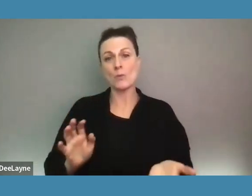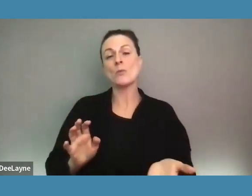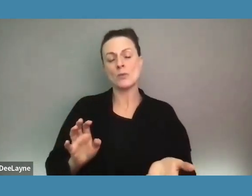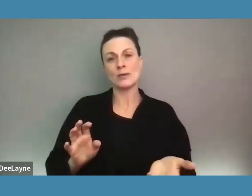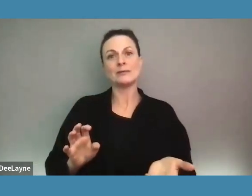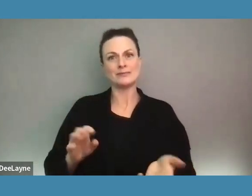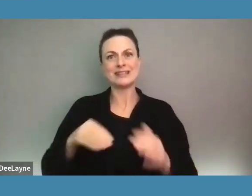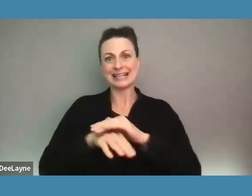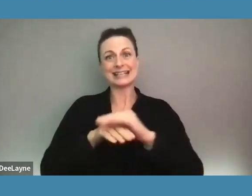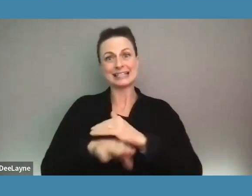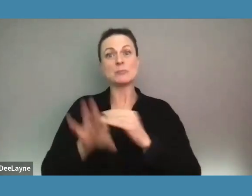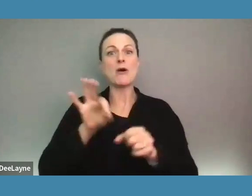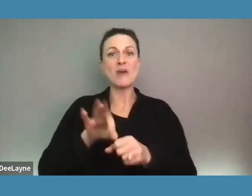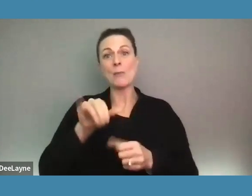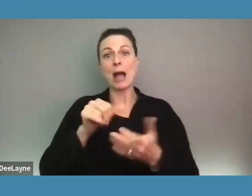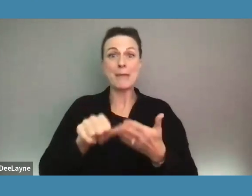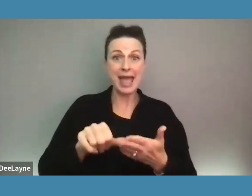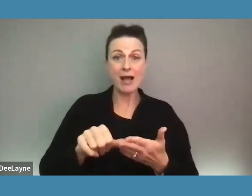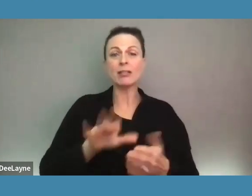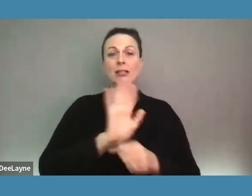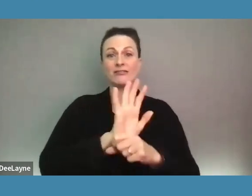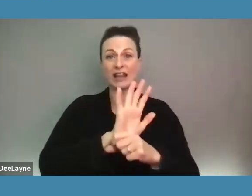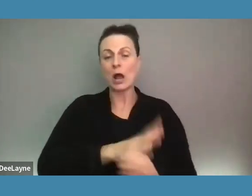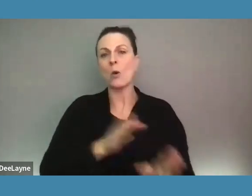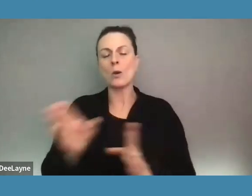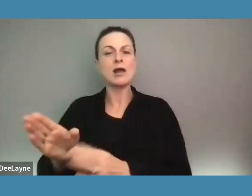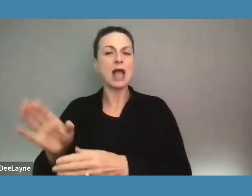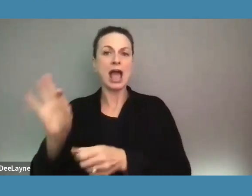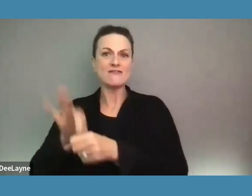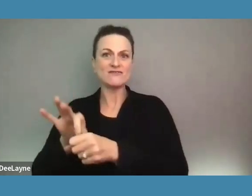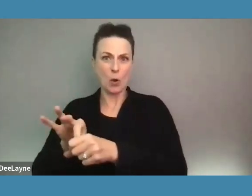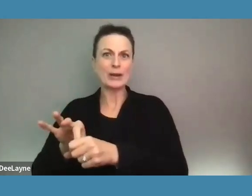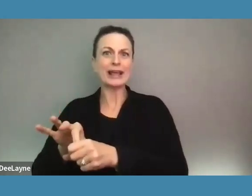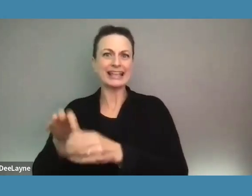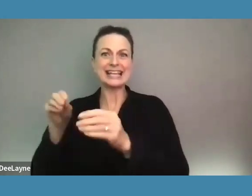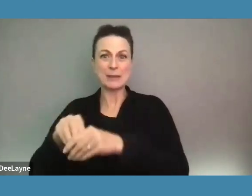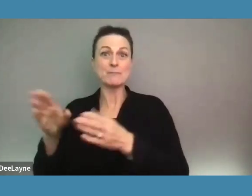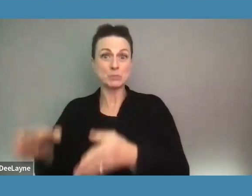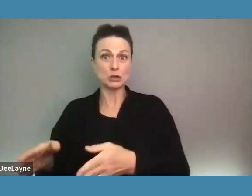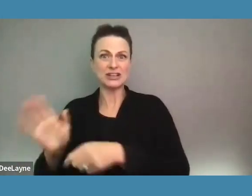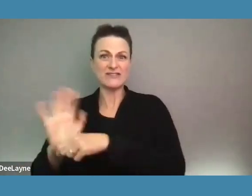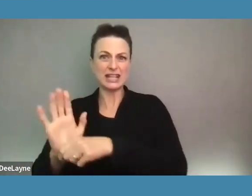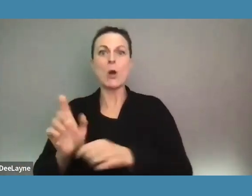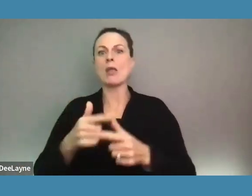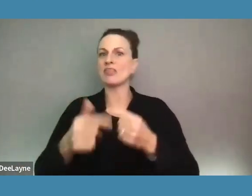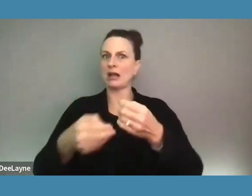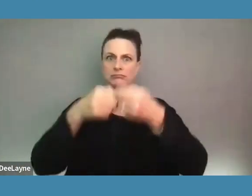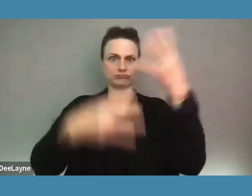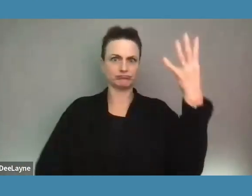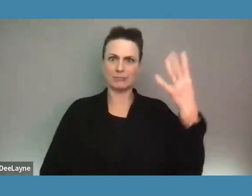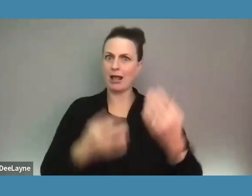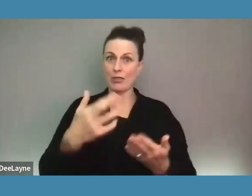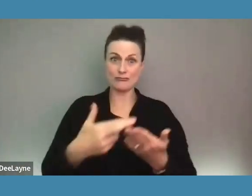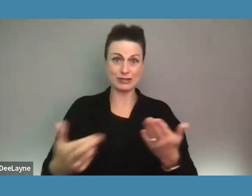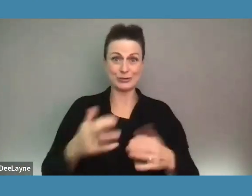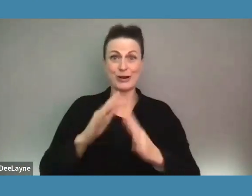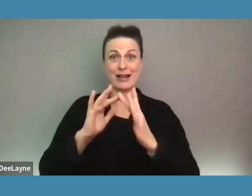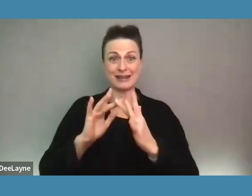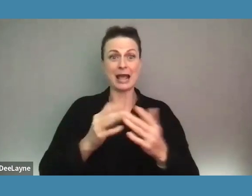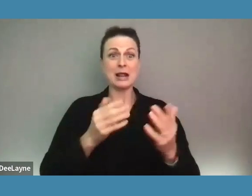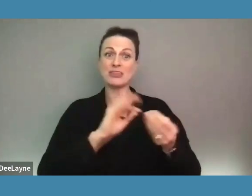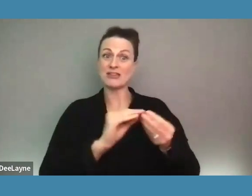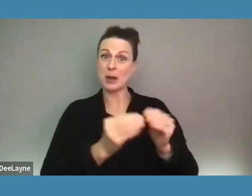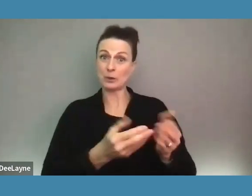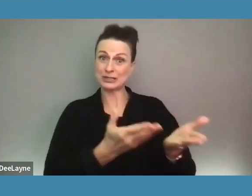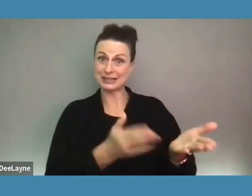the accessible vote by mail videos and the voting in person videos, as well as other resources. Our hotline number is there as